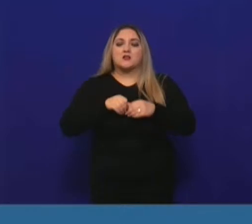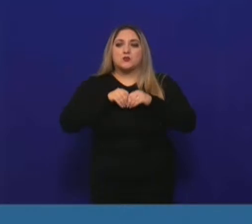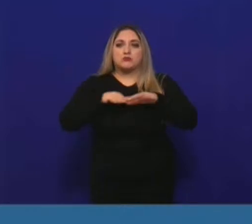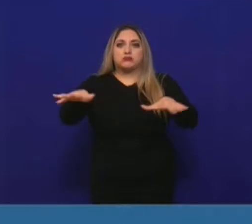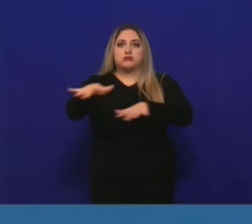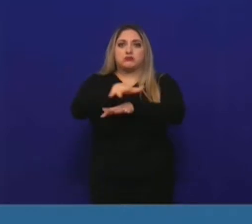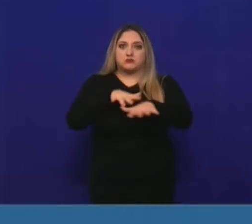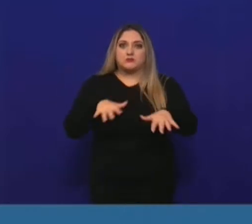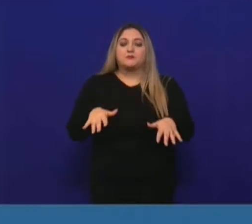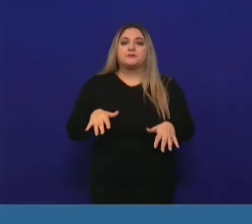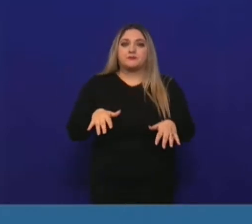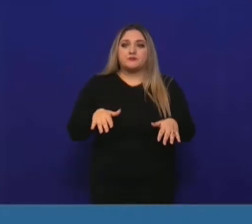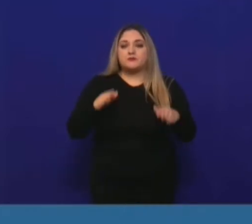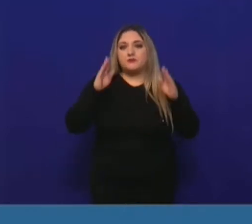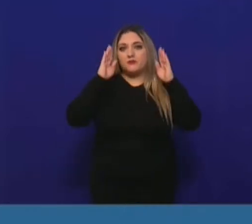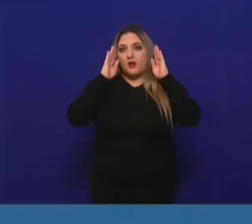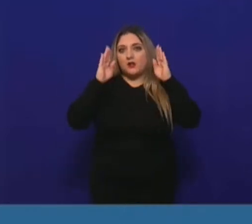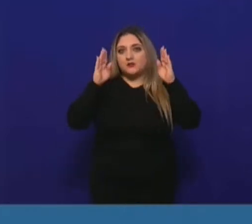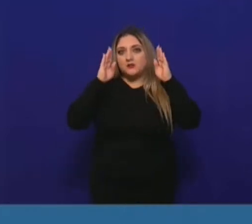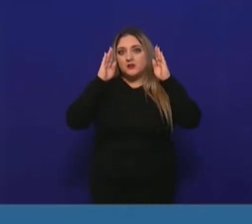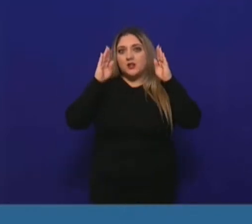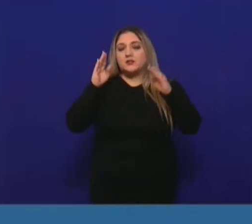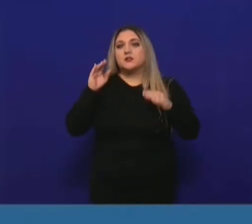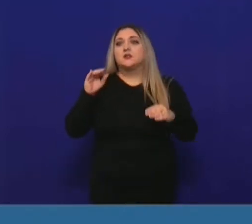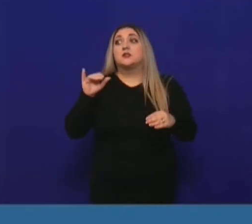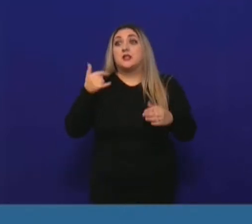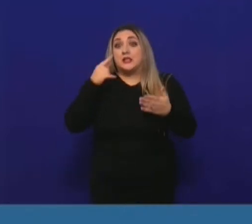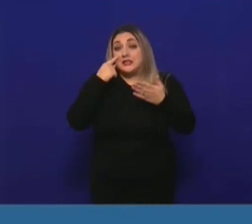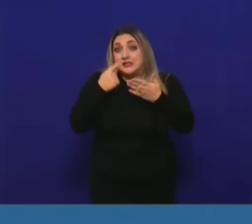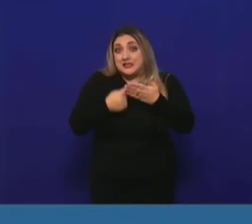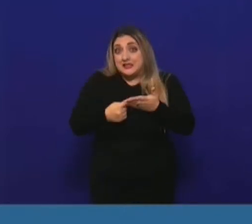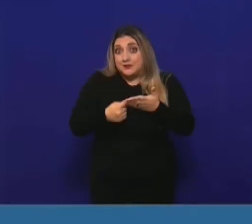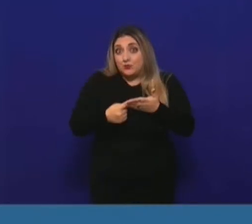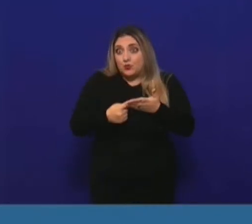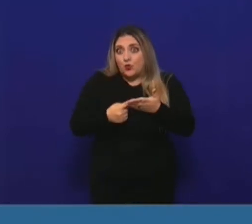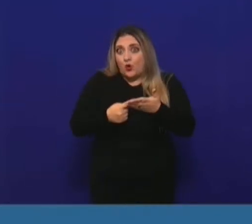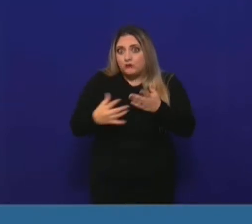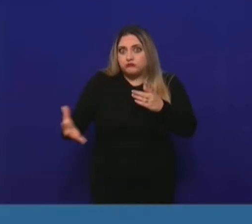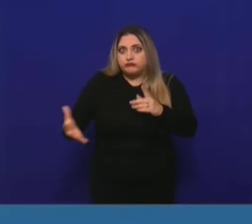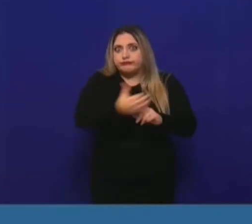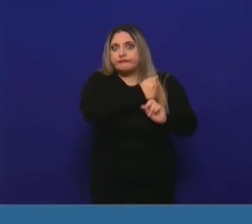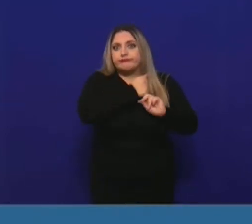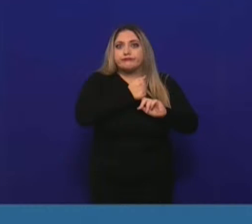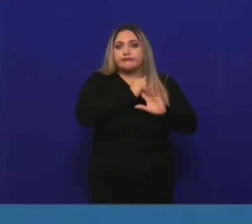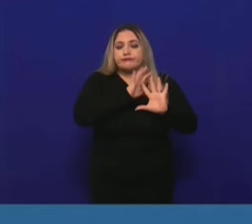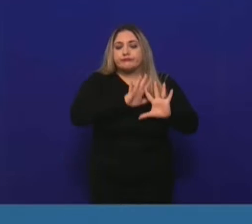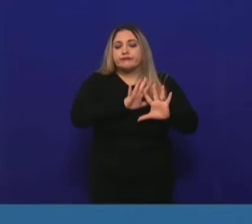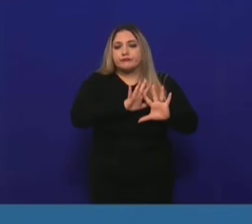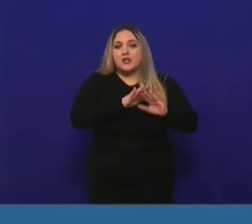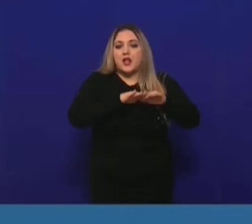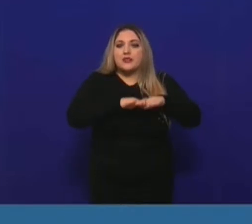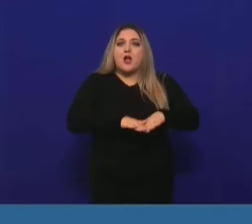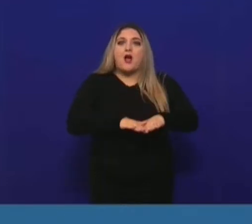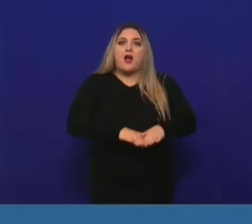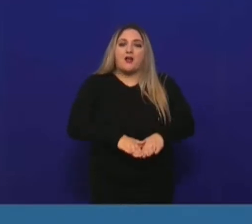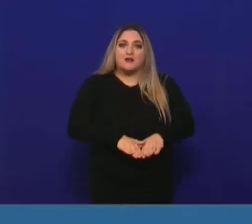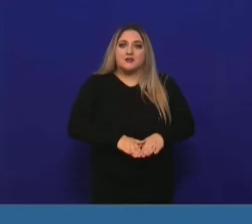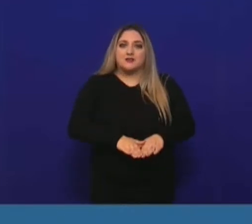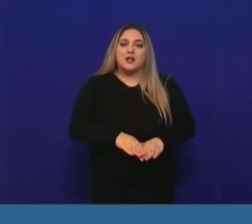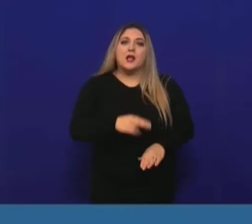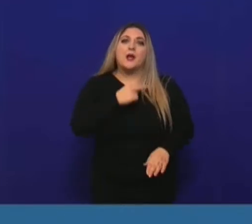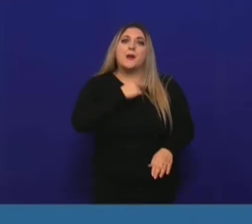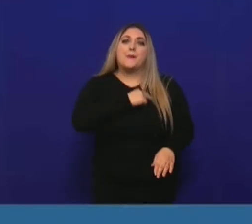propju dal-varjant kemm jista' jkun jekk ikollok każijiet taqbadhom mill-ewwel u inti tnaqqas it-trasmissjoni. Infatti bħala